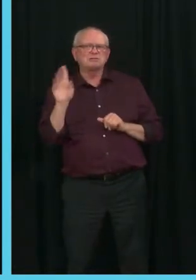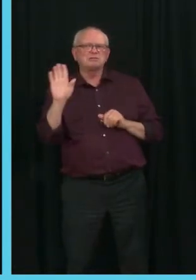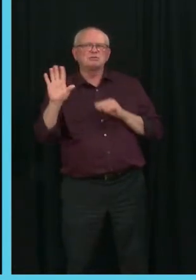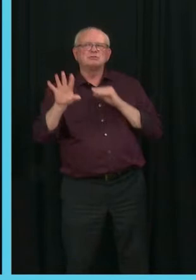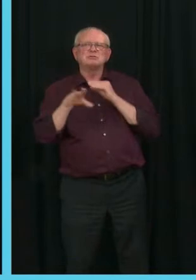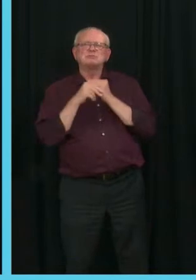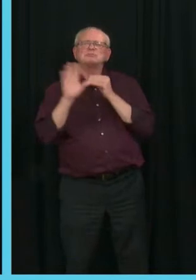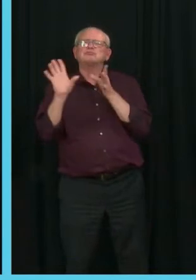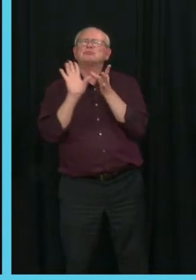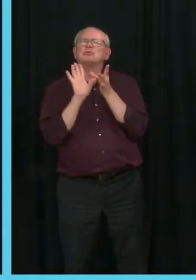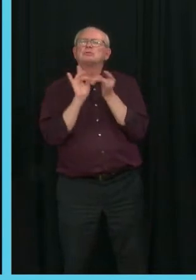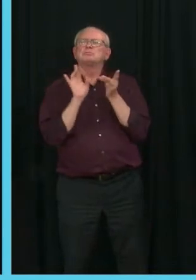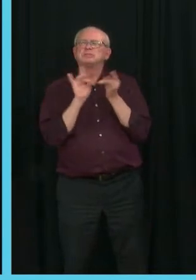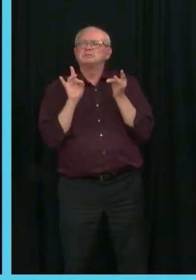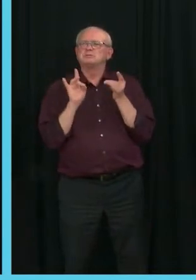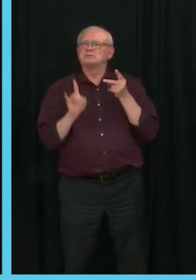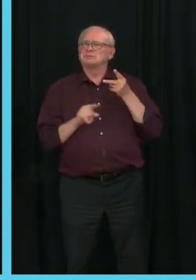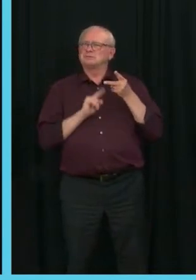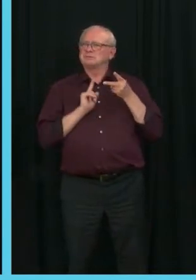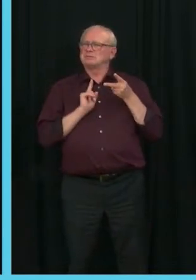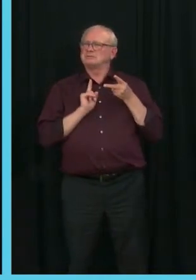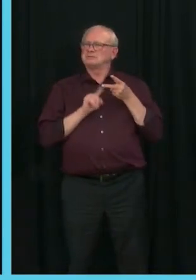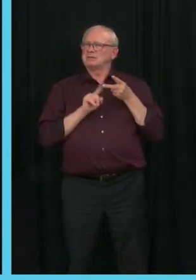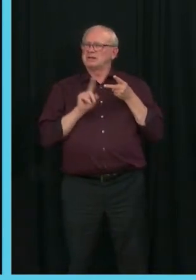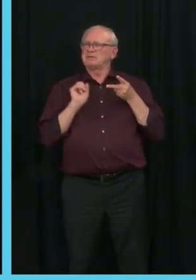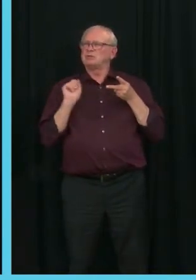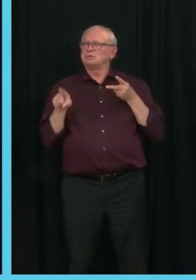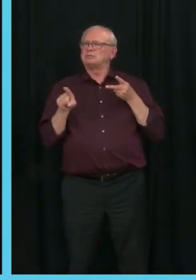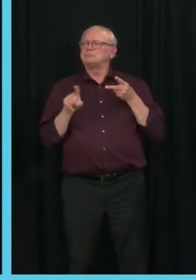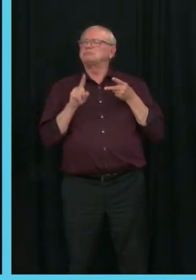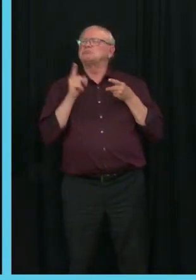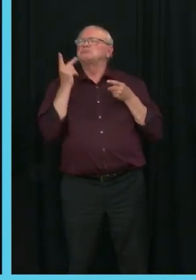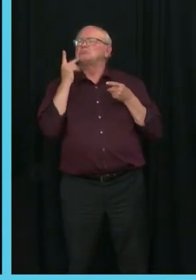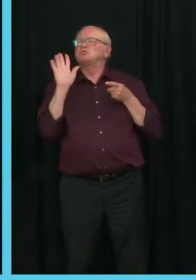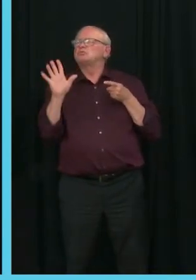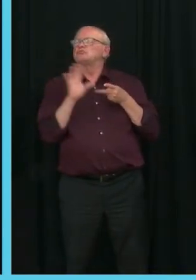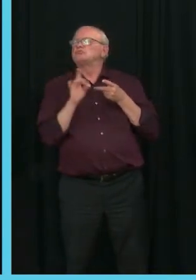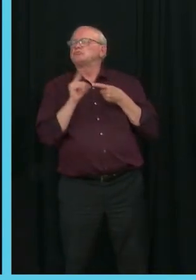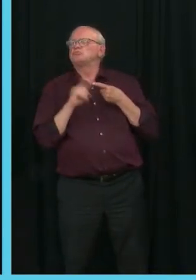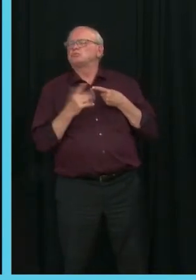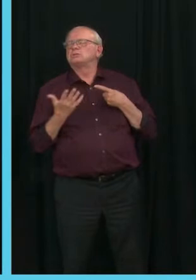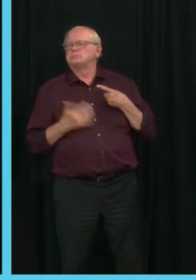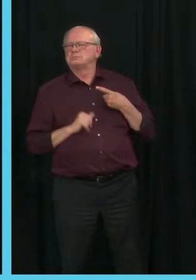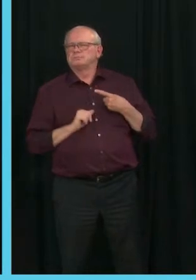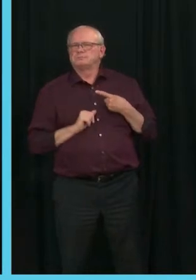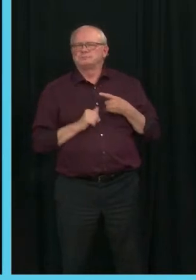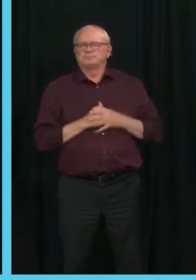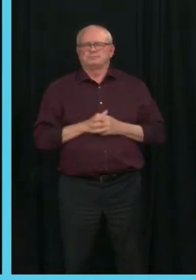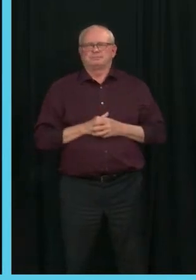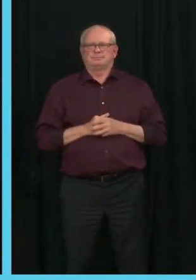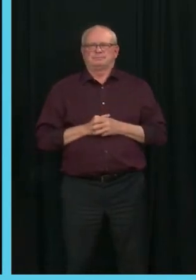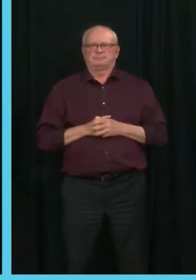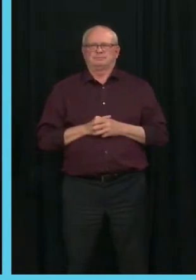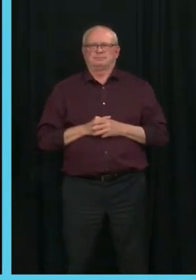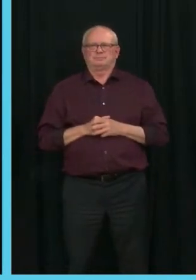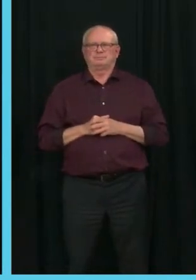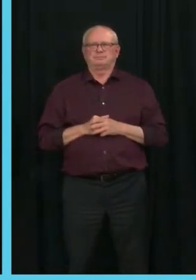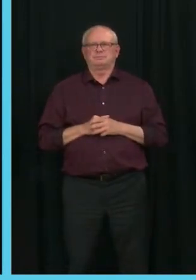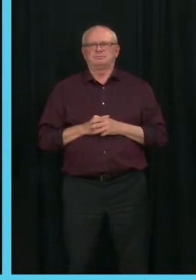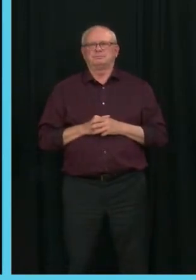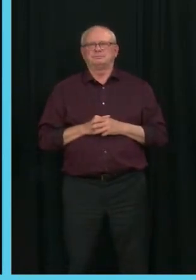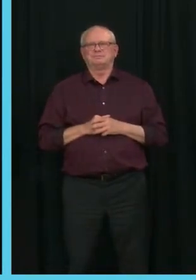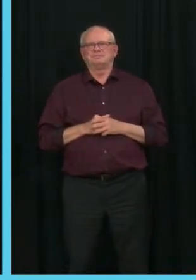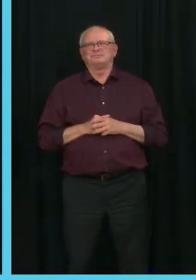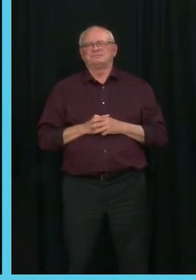second question as well, but I'd just like to ask you what you're going to say publicly about that. Well, first of all, Don, the story you're referring